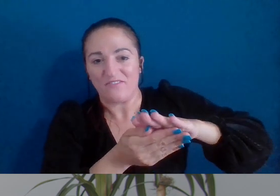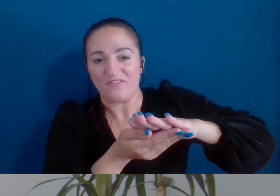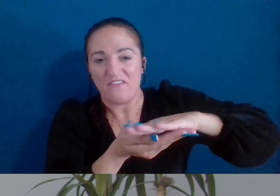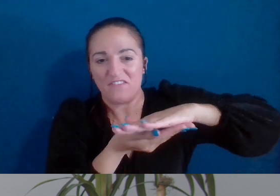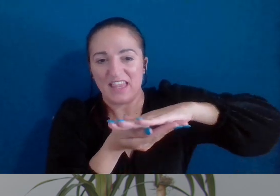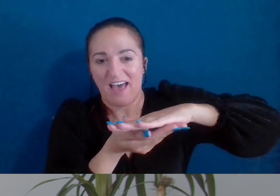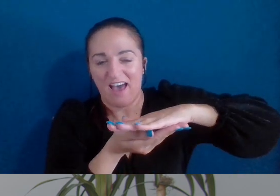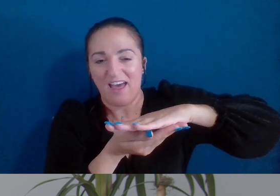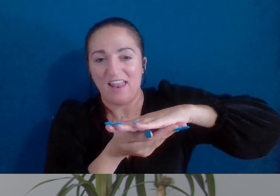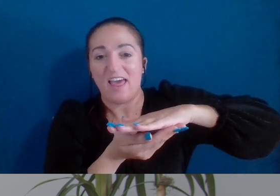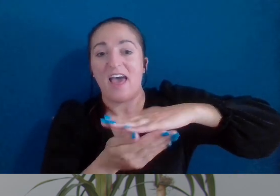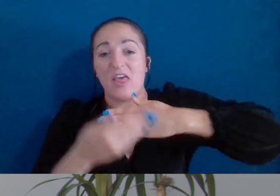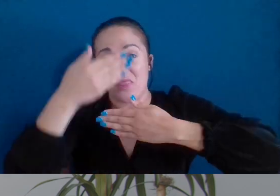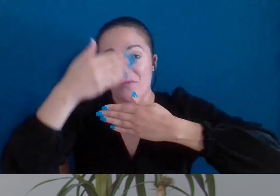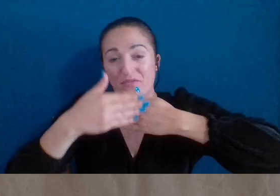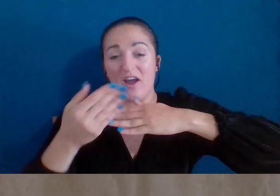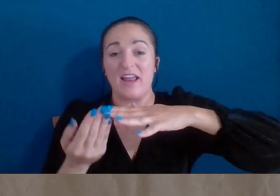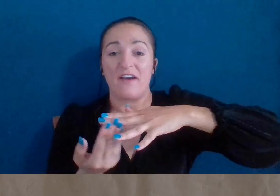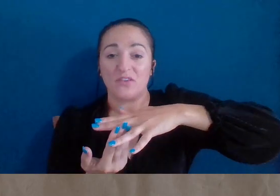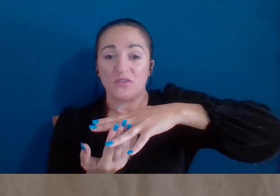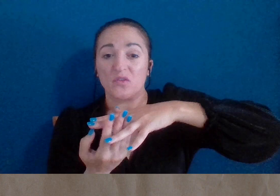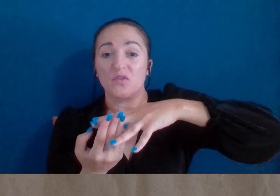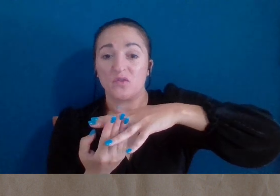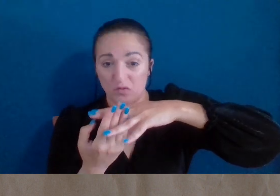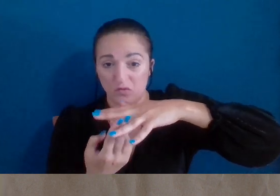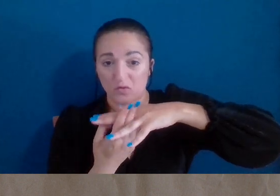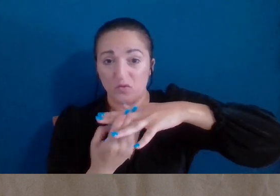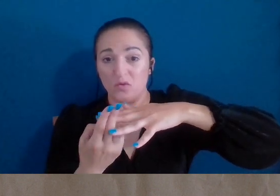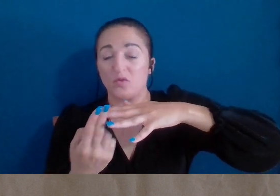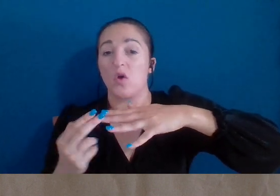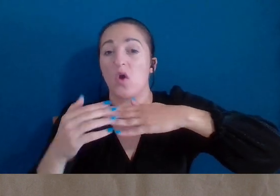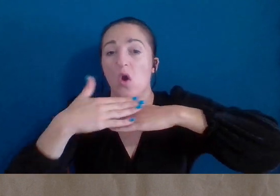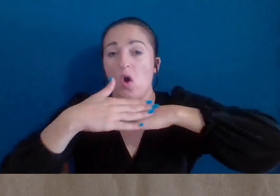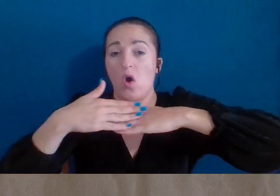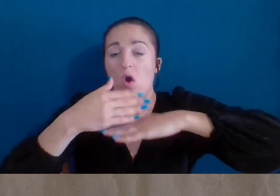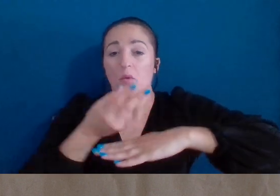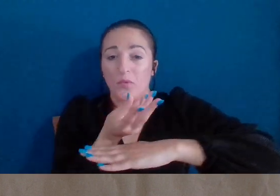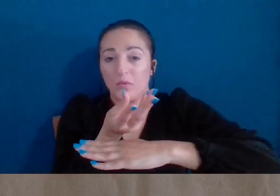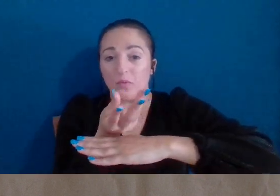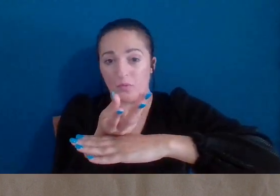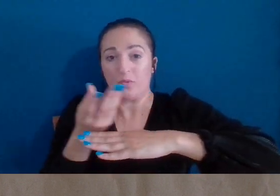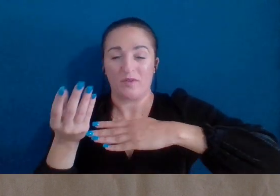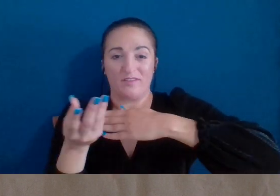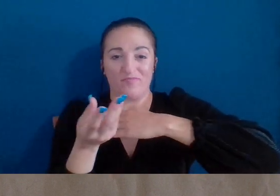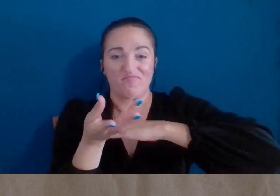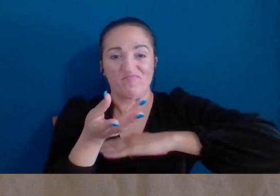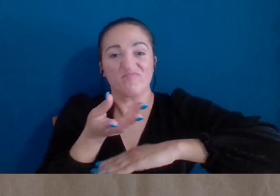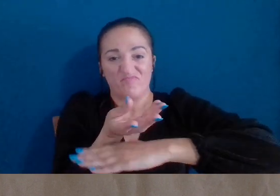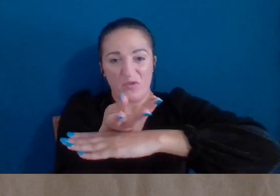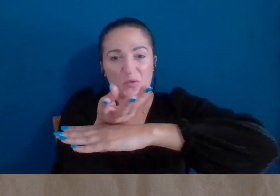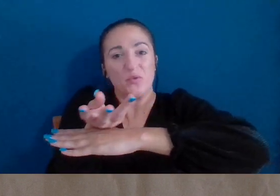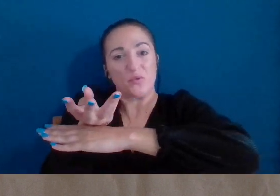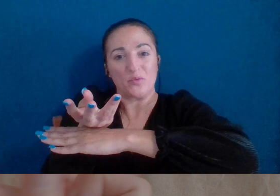flat ones also goes through the hole. So just poke that through, and there we go.